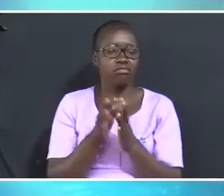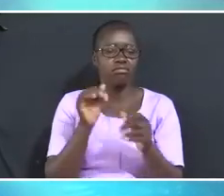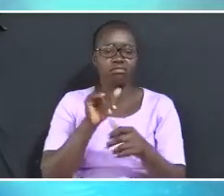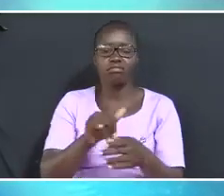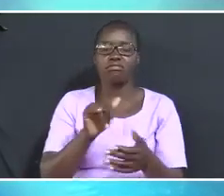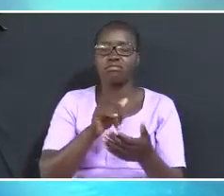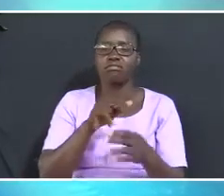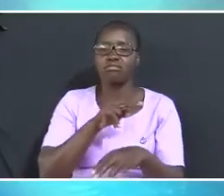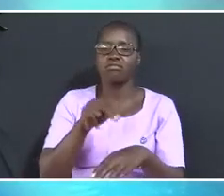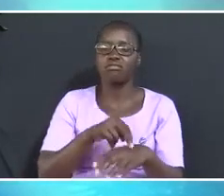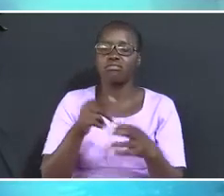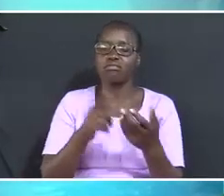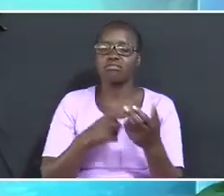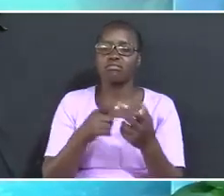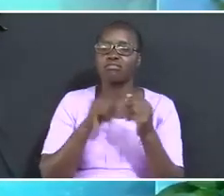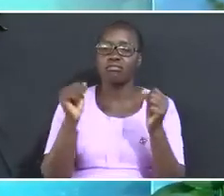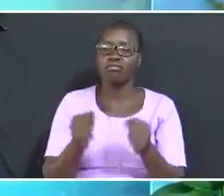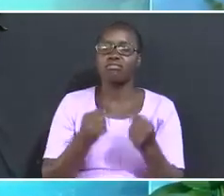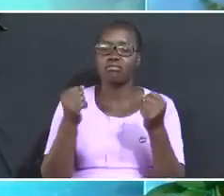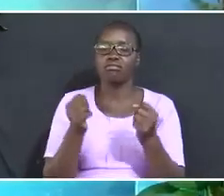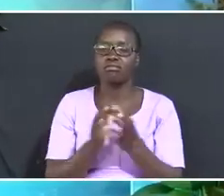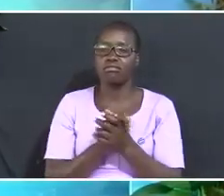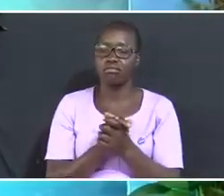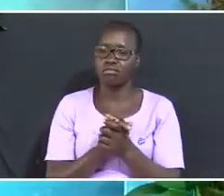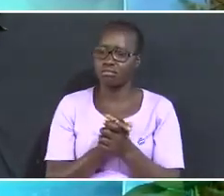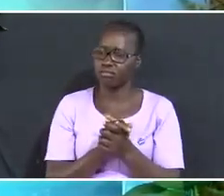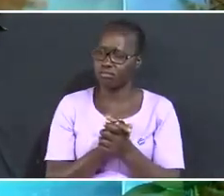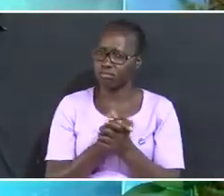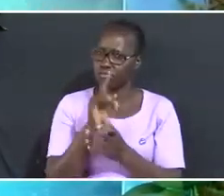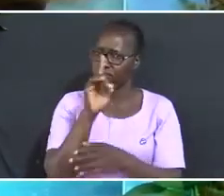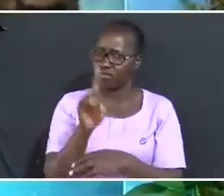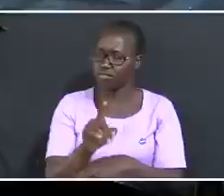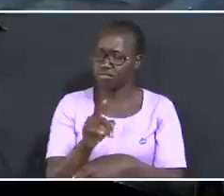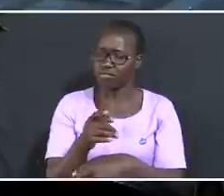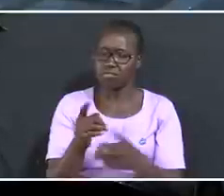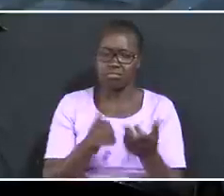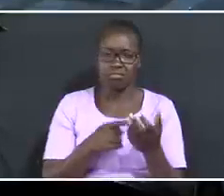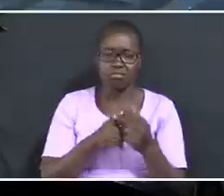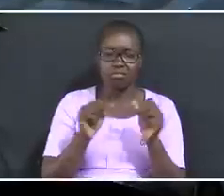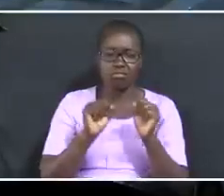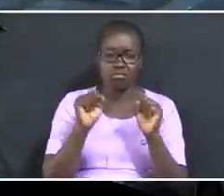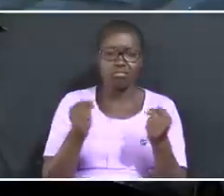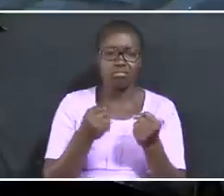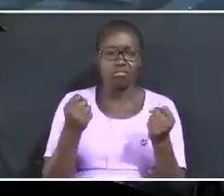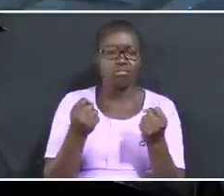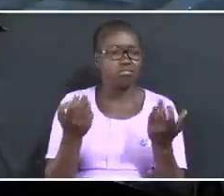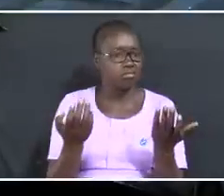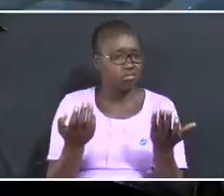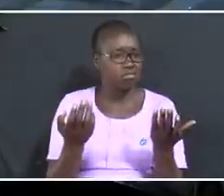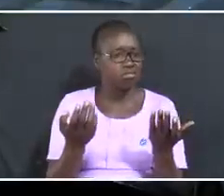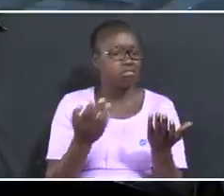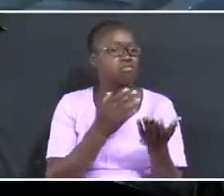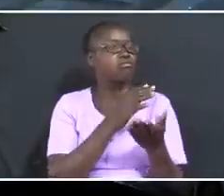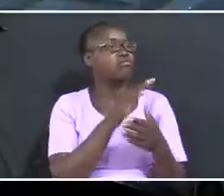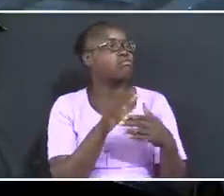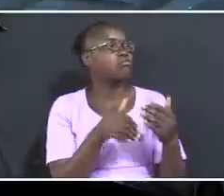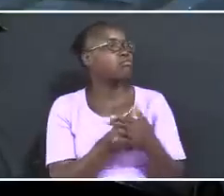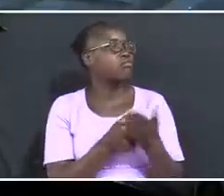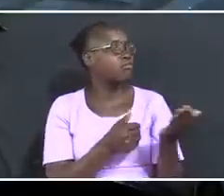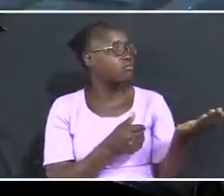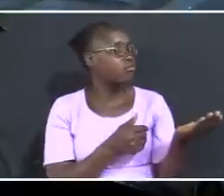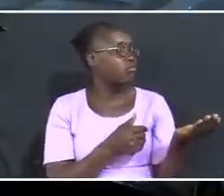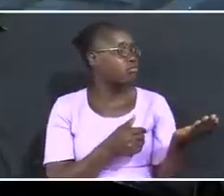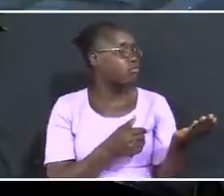definition, how many were slaves? I have asked you, how many were slaves? Yes?